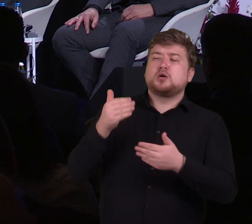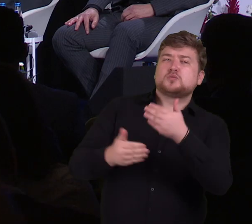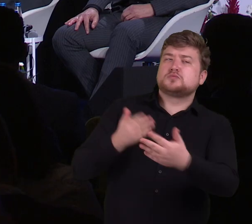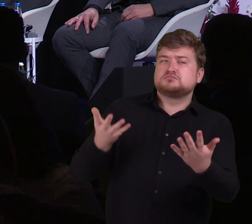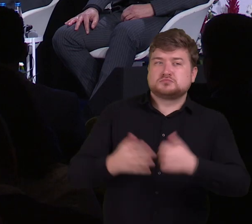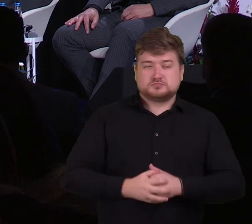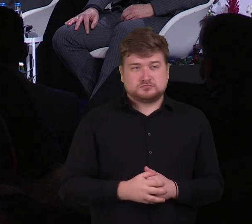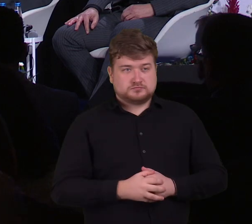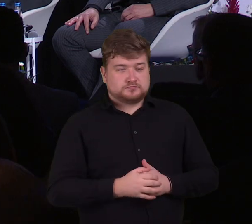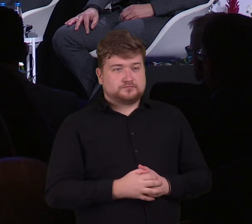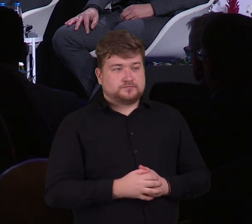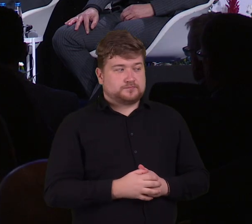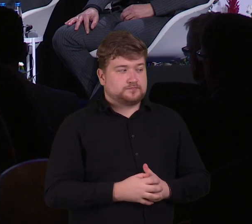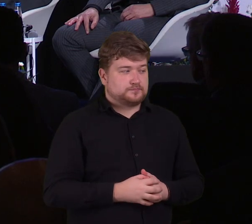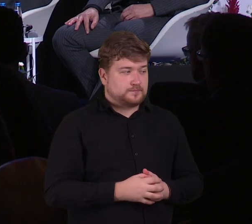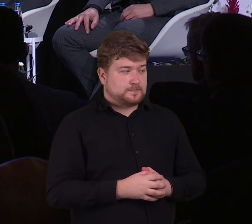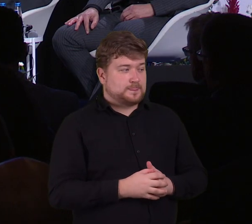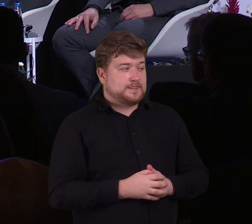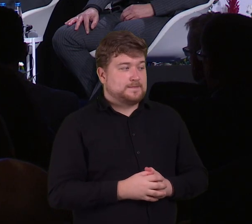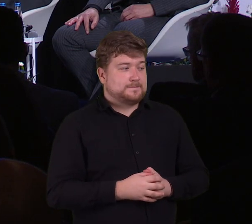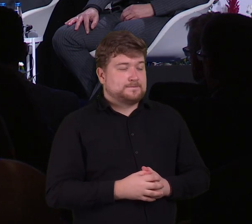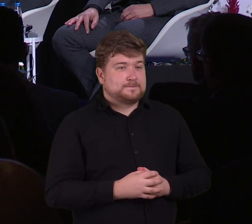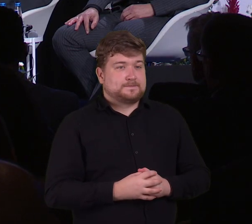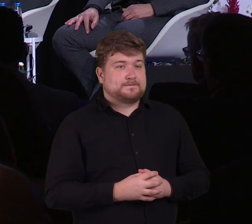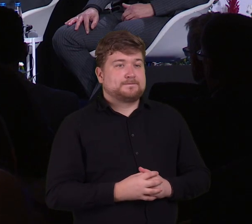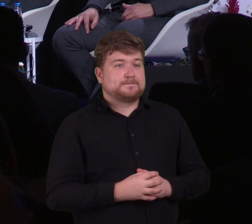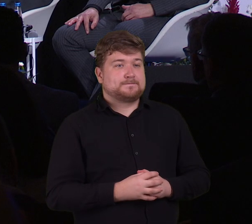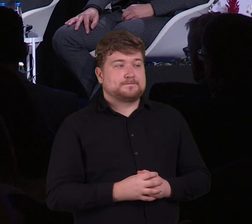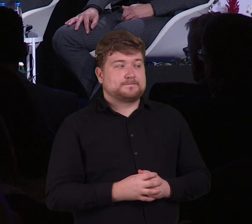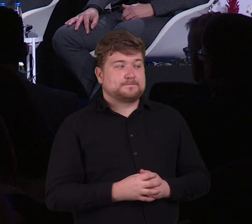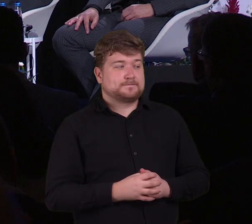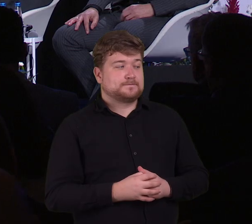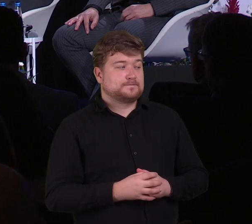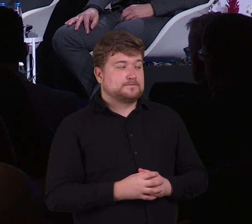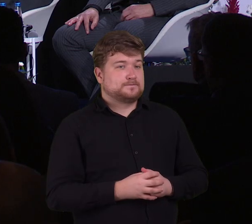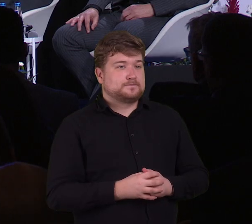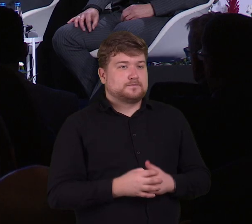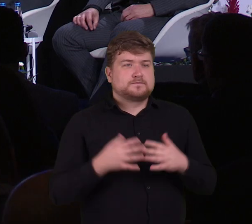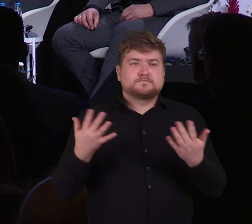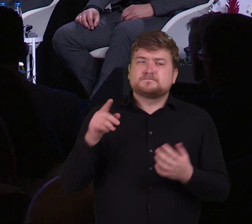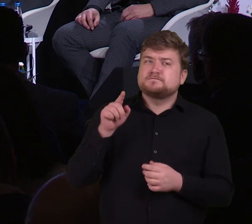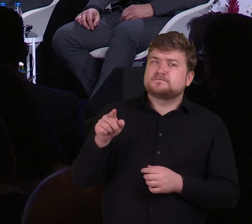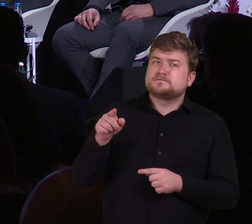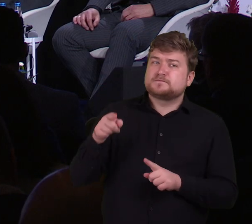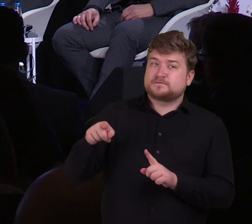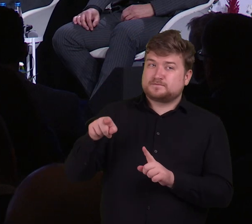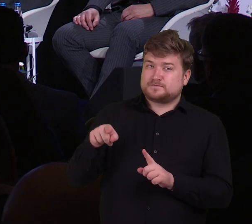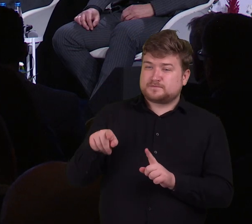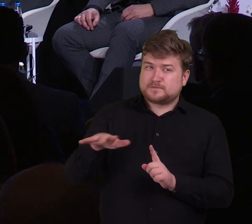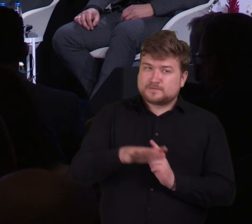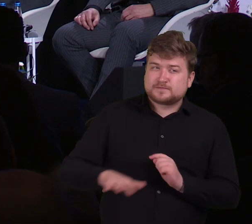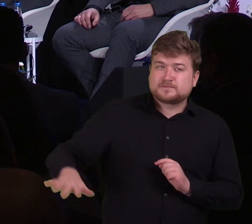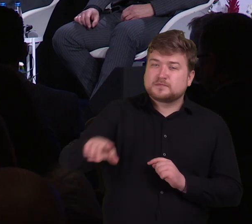So what's your experiences in having this territorial approach made from two programming periods